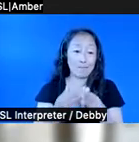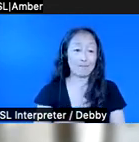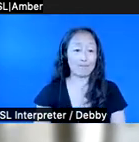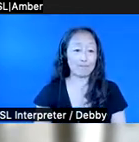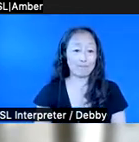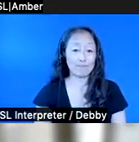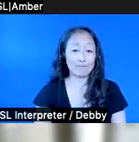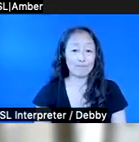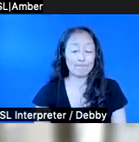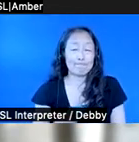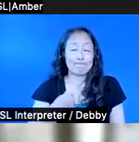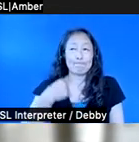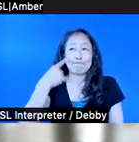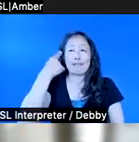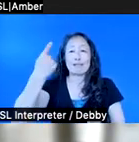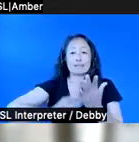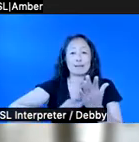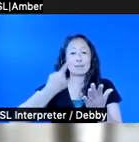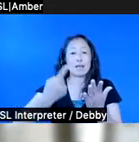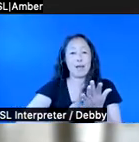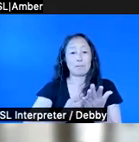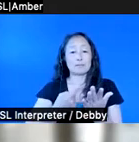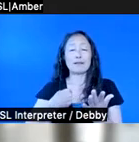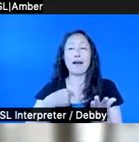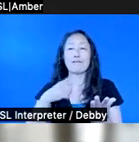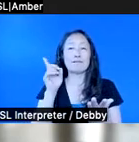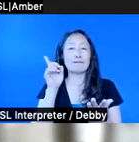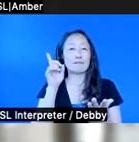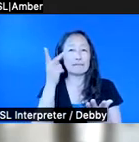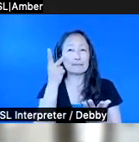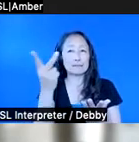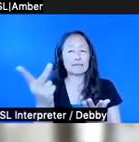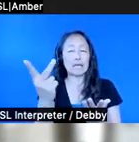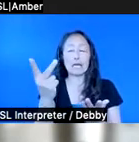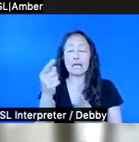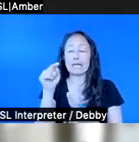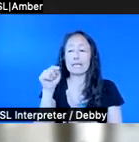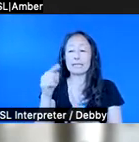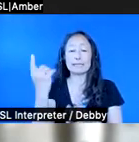I even think like sometimes I've heard sometimes we refer to